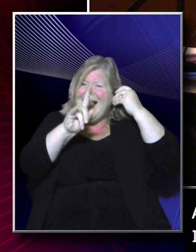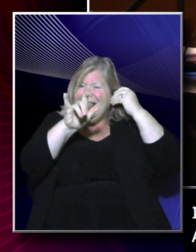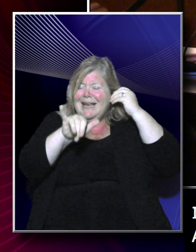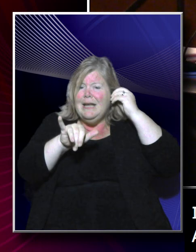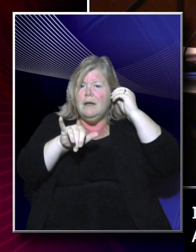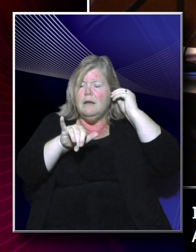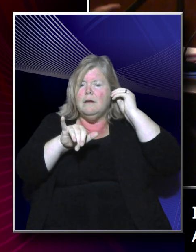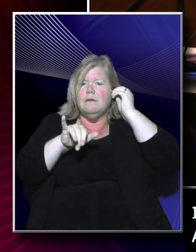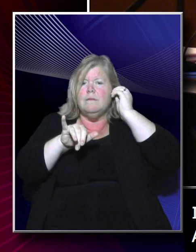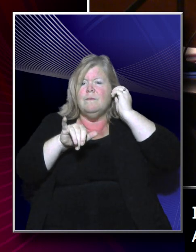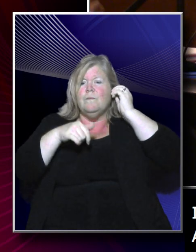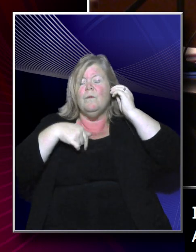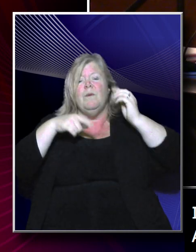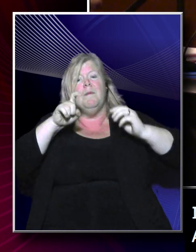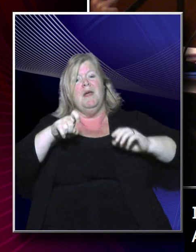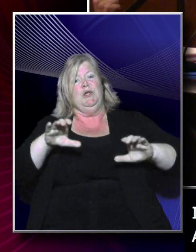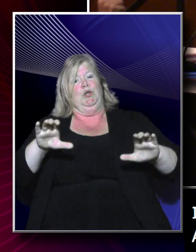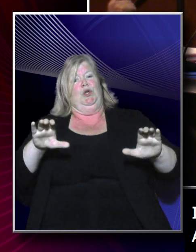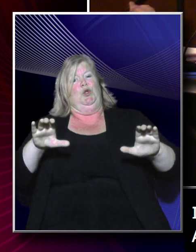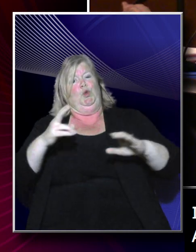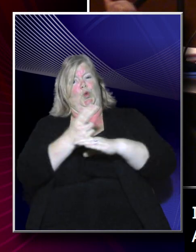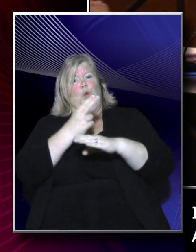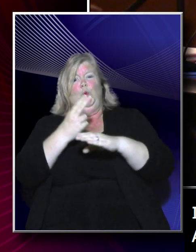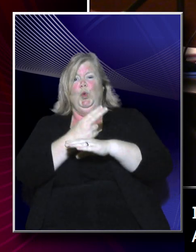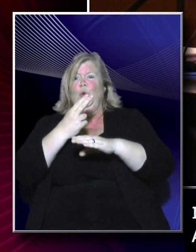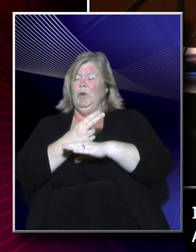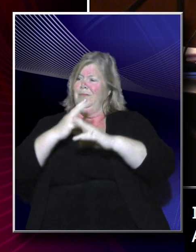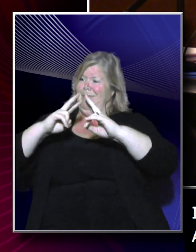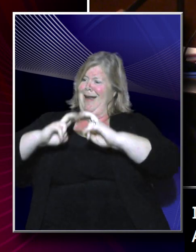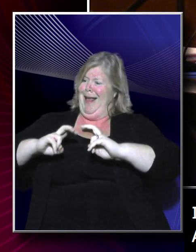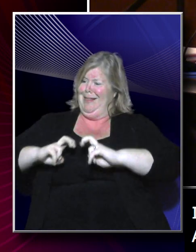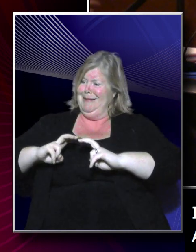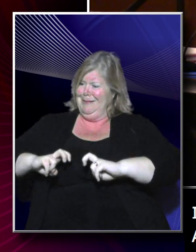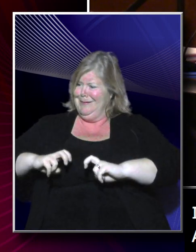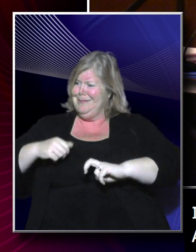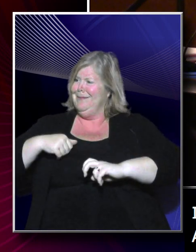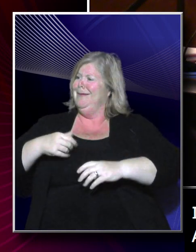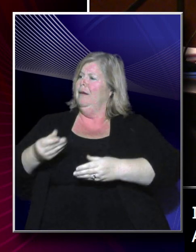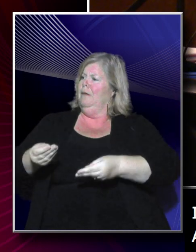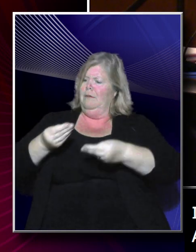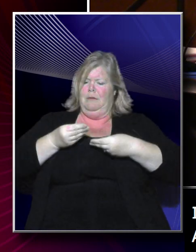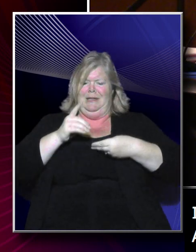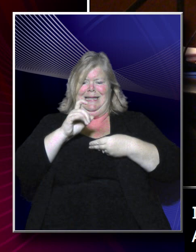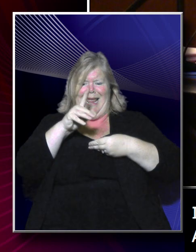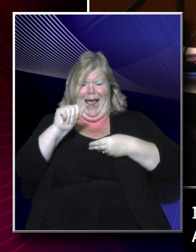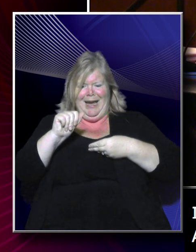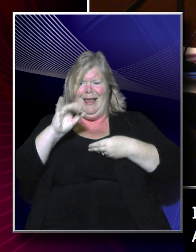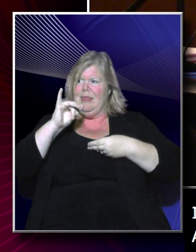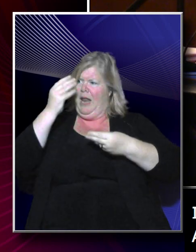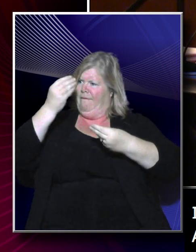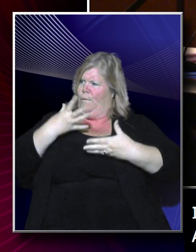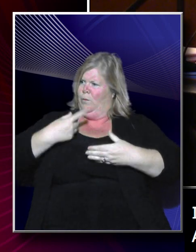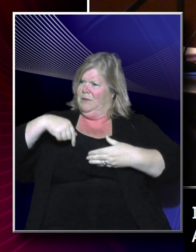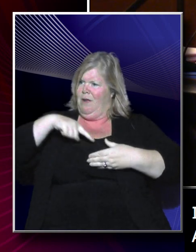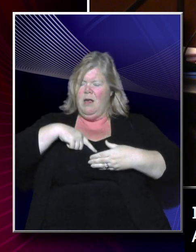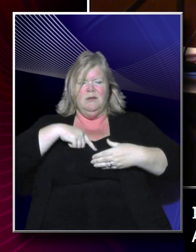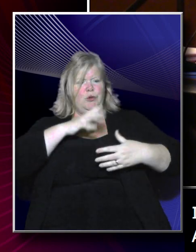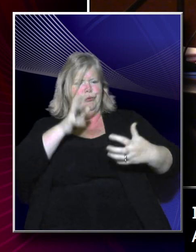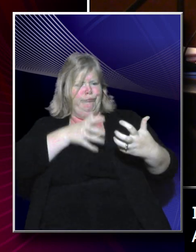use data to inform and adjust how we provide instruction to our